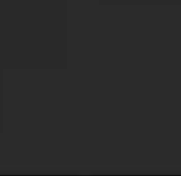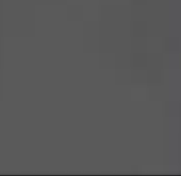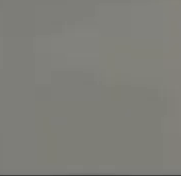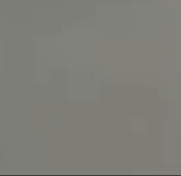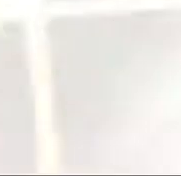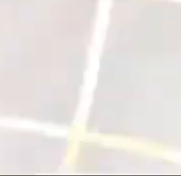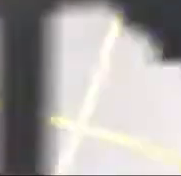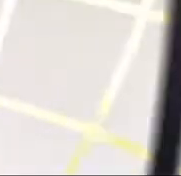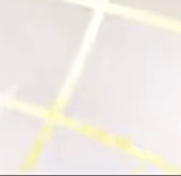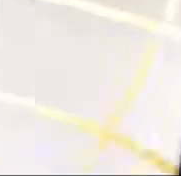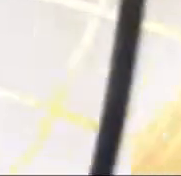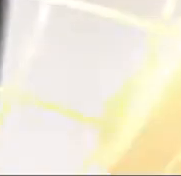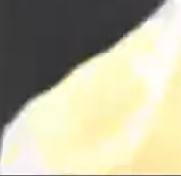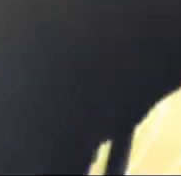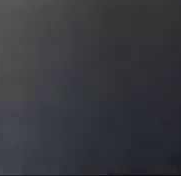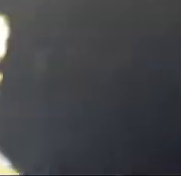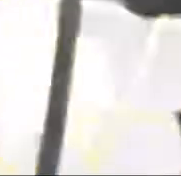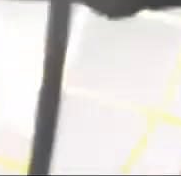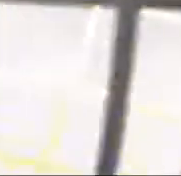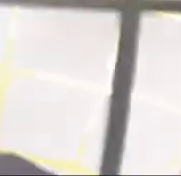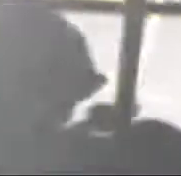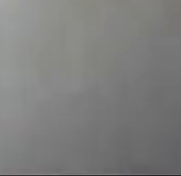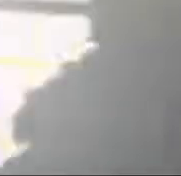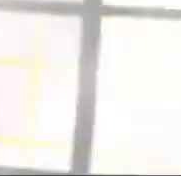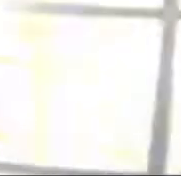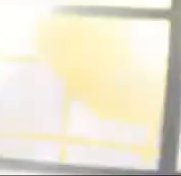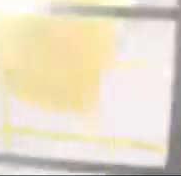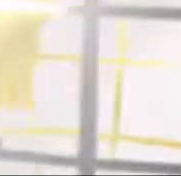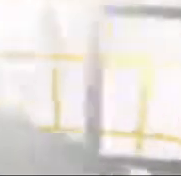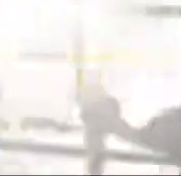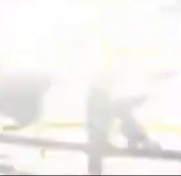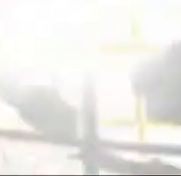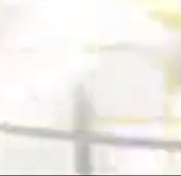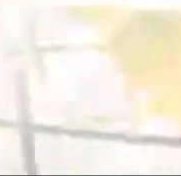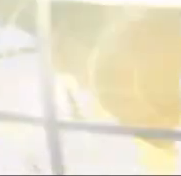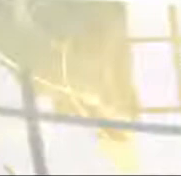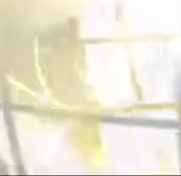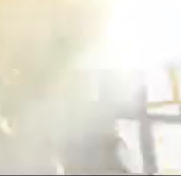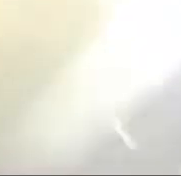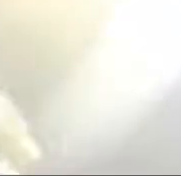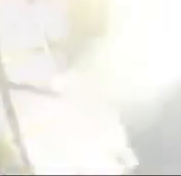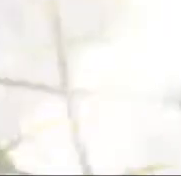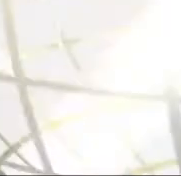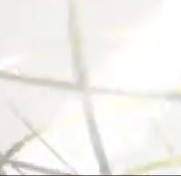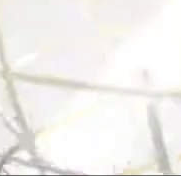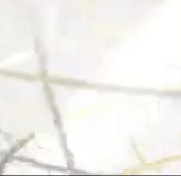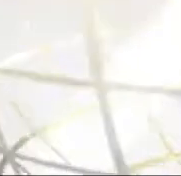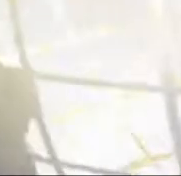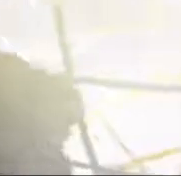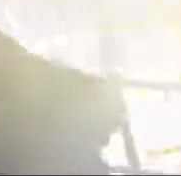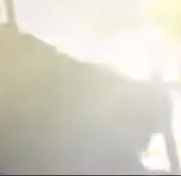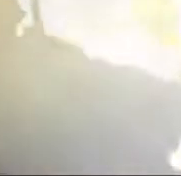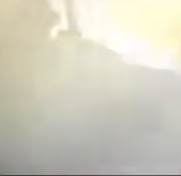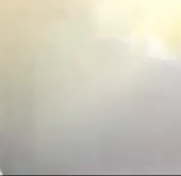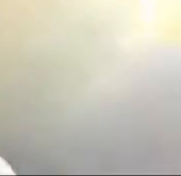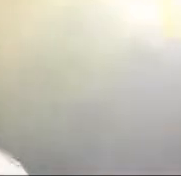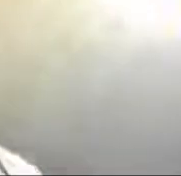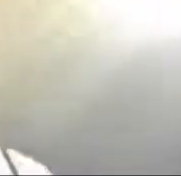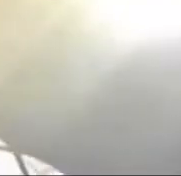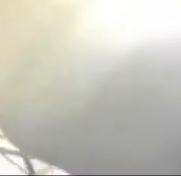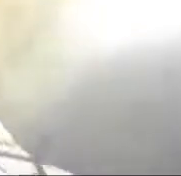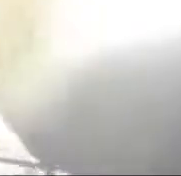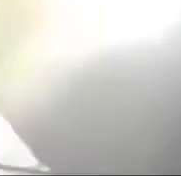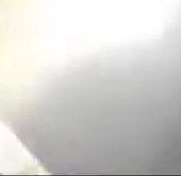most important thing is that you come and come to Jesus, because he's made a